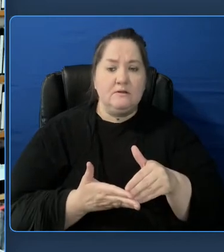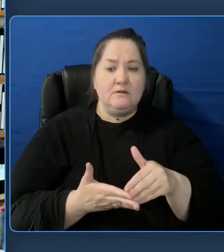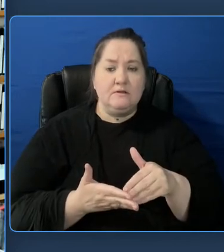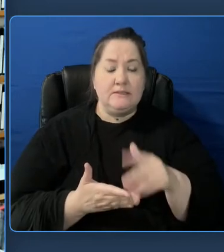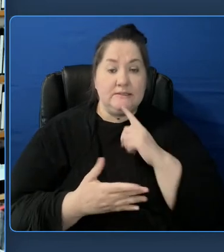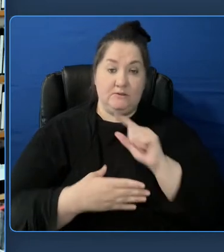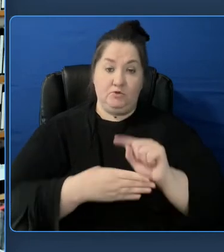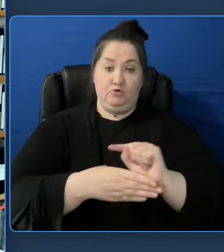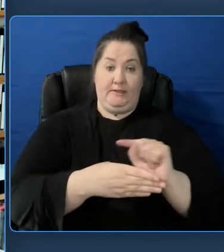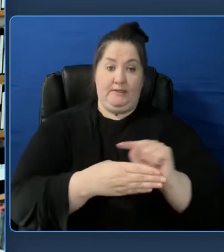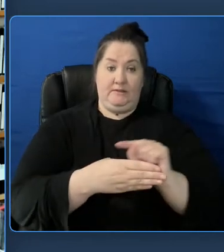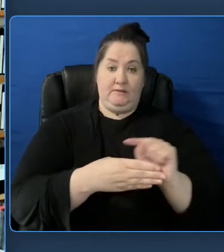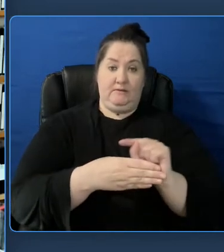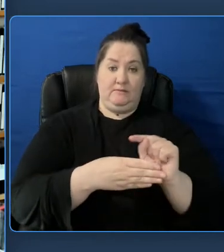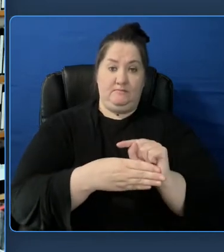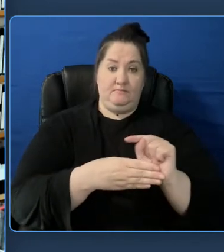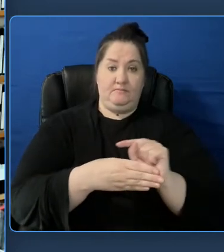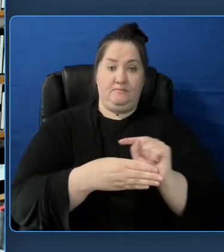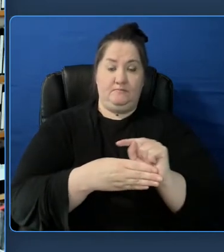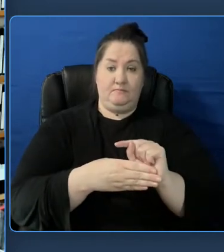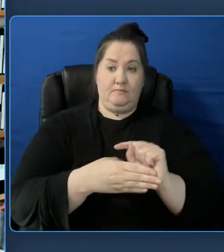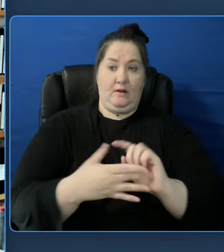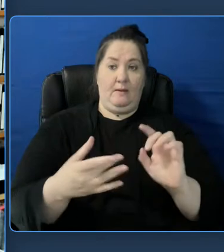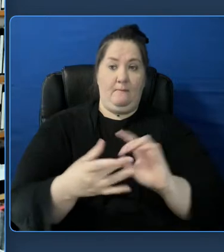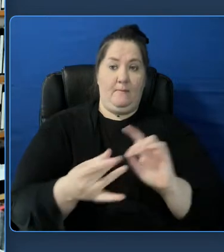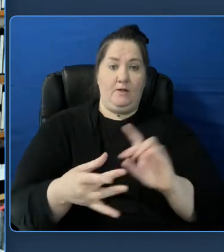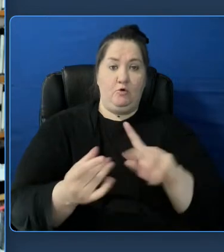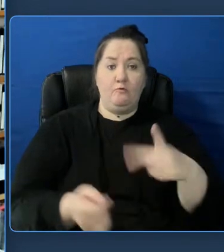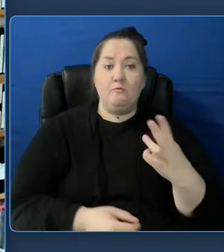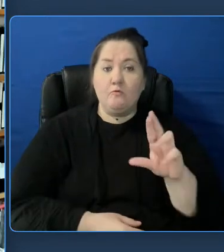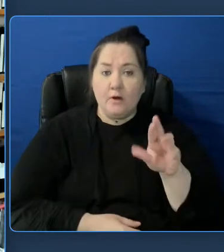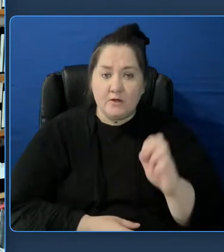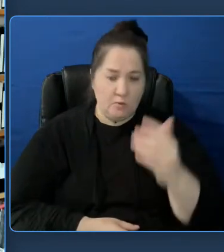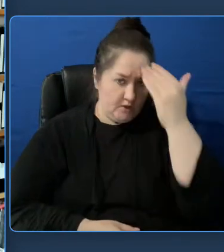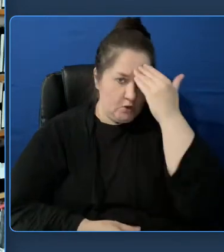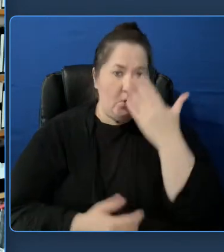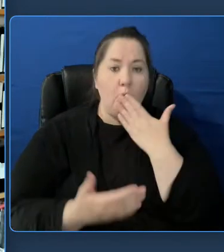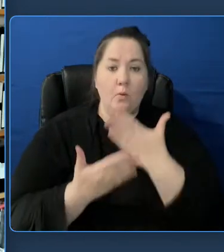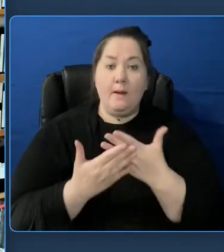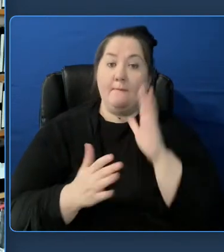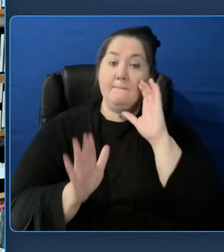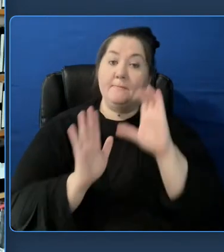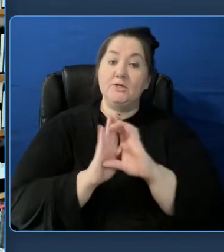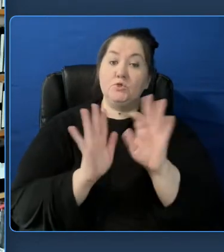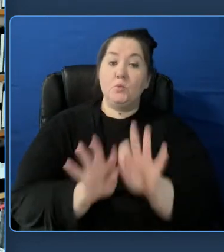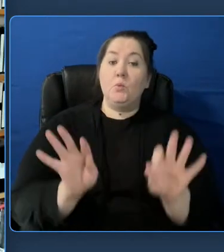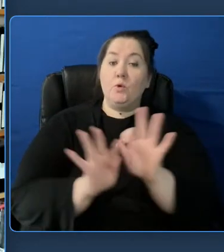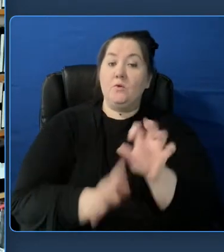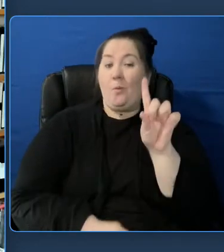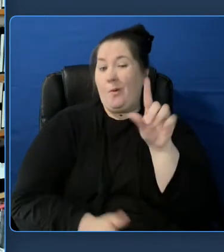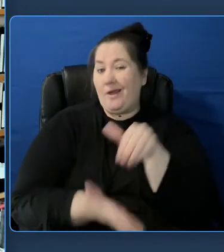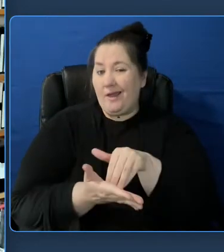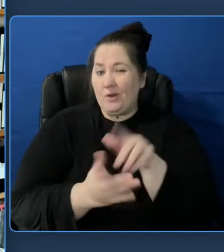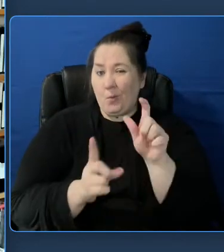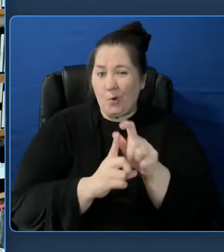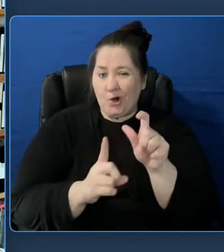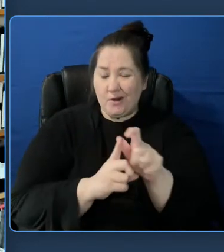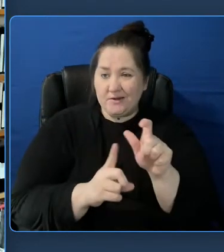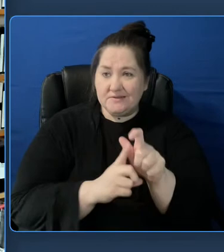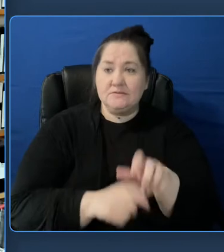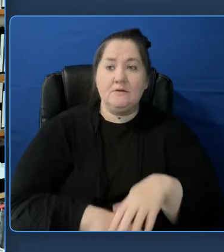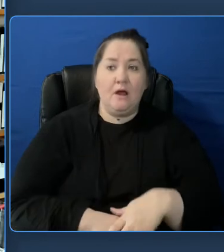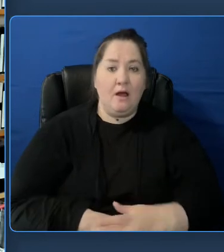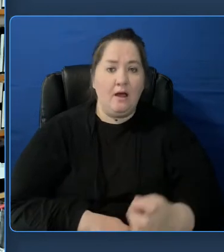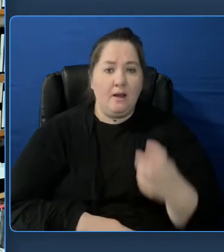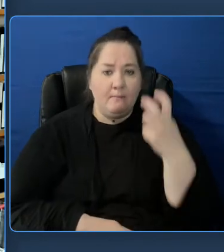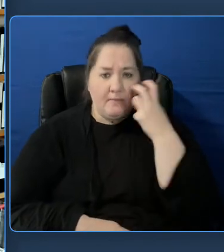in training, I mention the phrase that we all know, a picture is worth a thousand words. Well, a